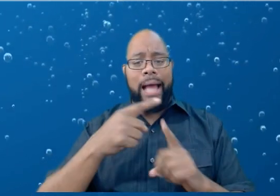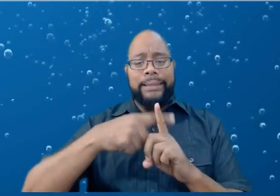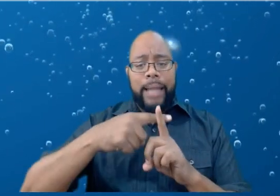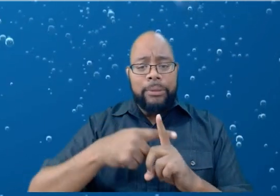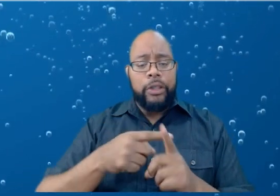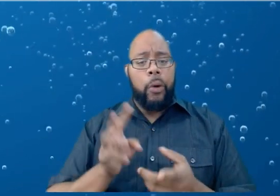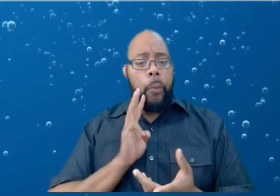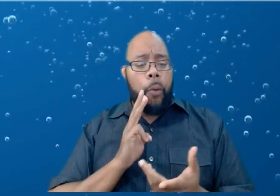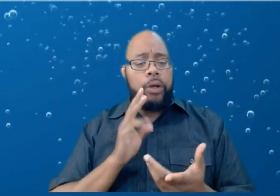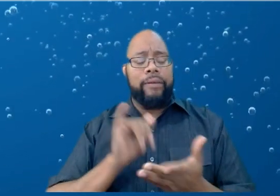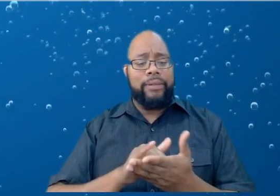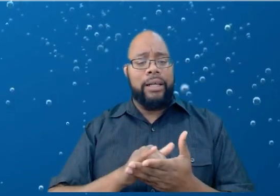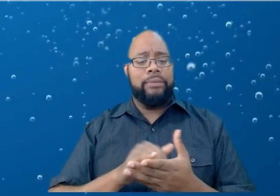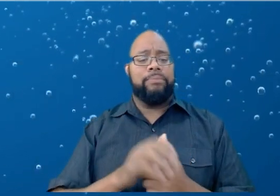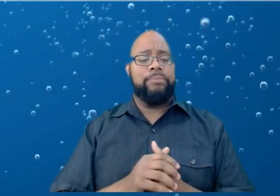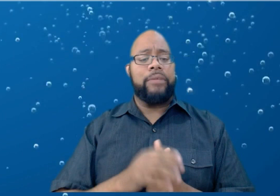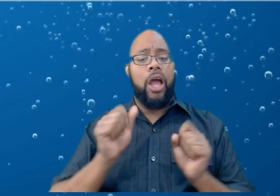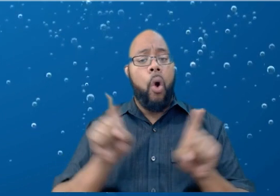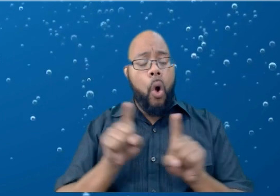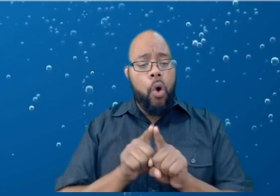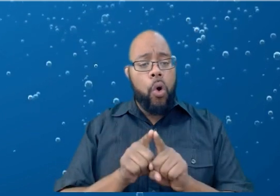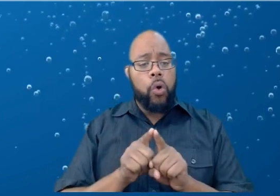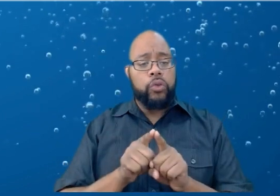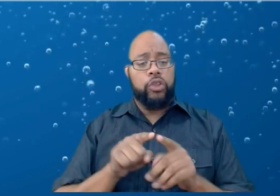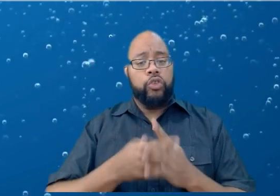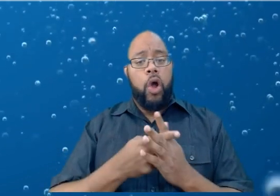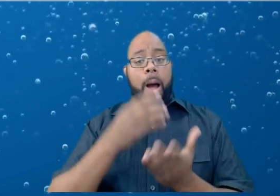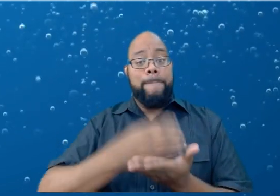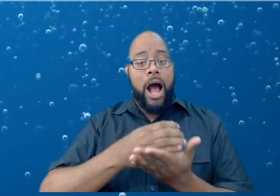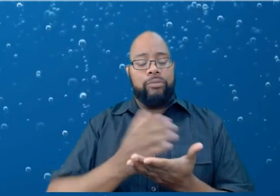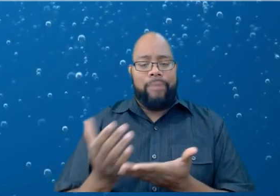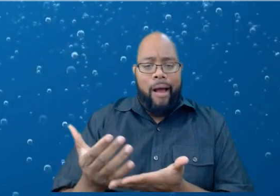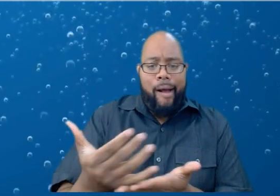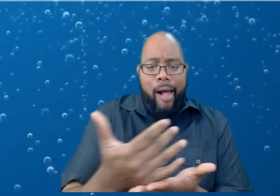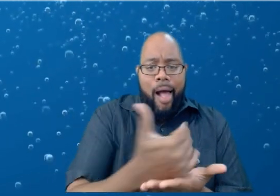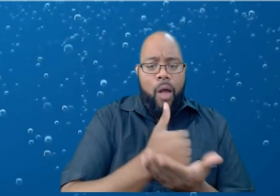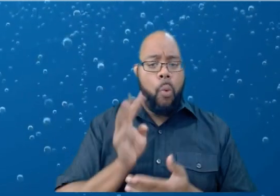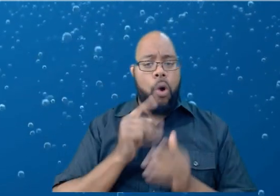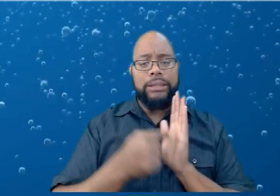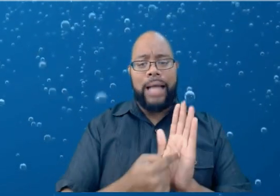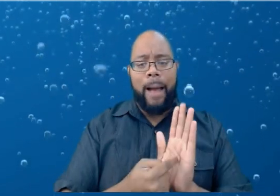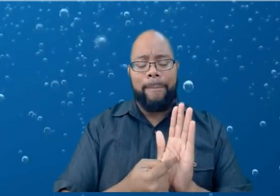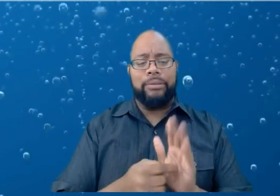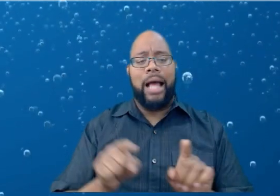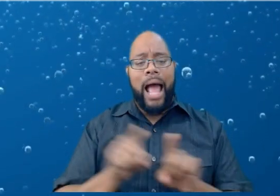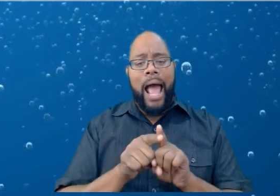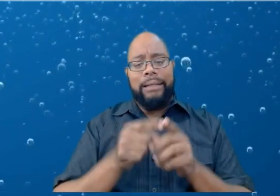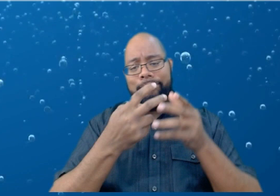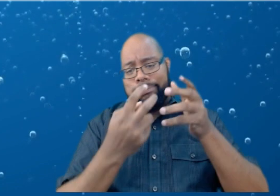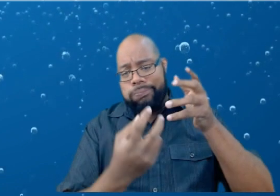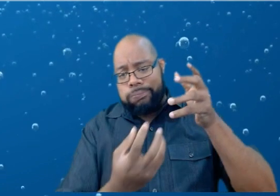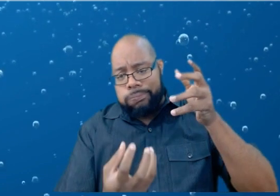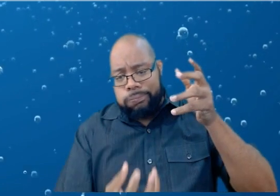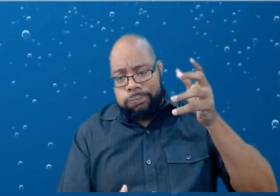and the temperature and the depth of this rosette is. And it can also trigger the bottles to collect water samples as it's